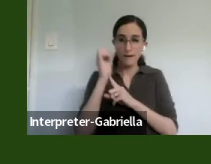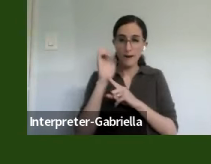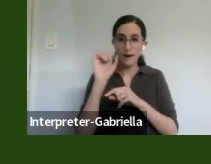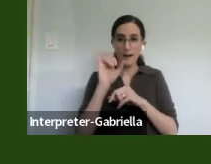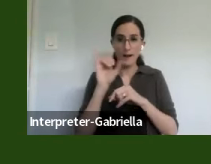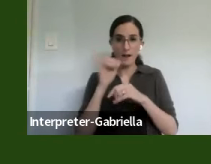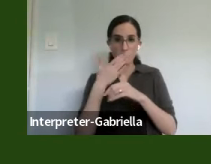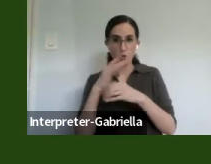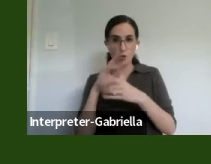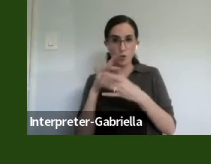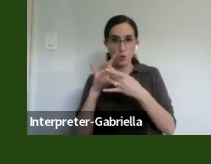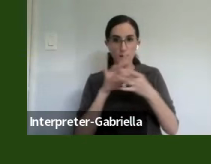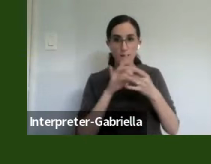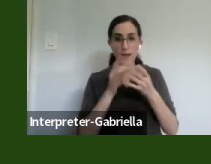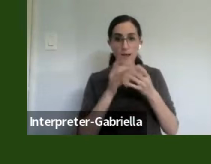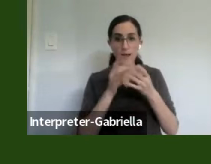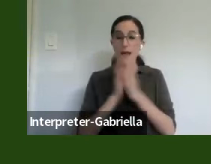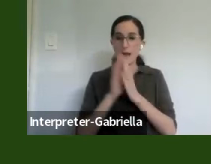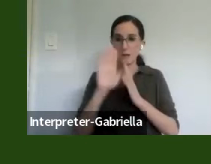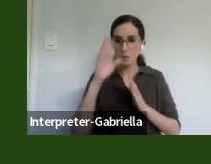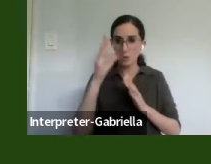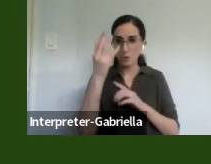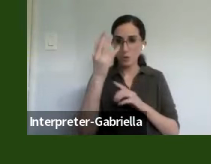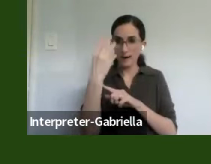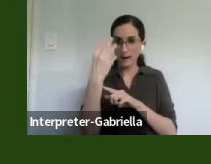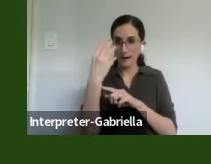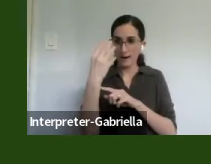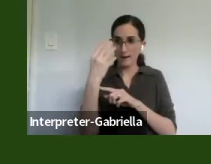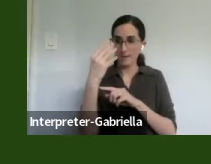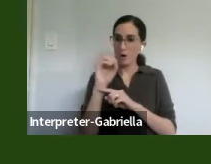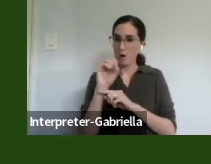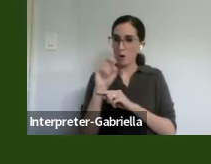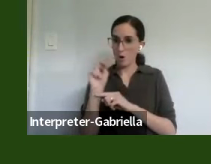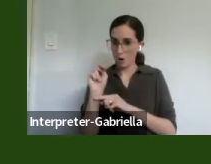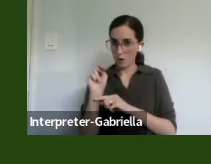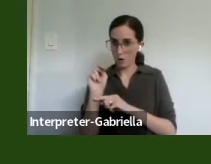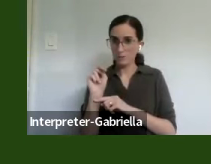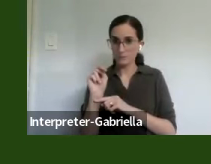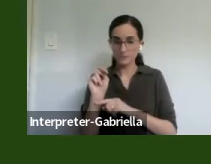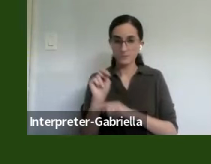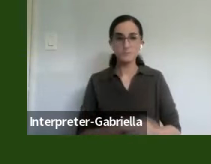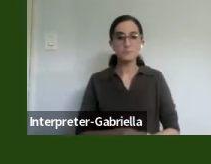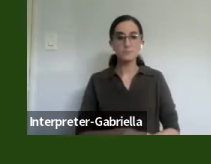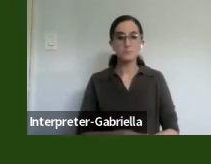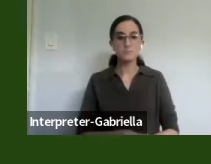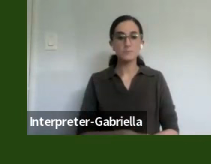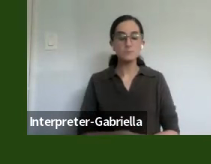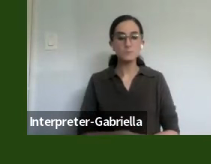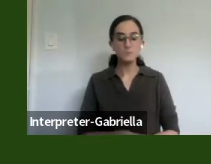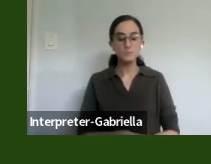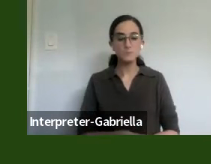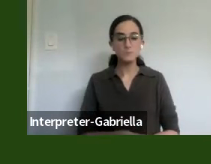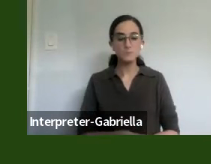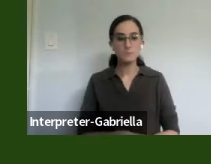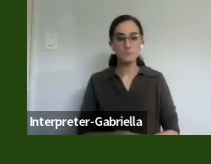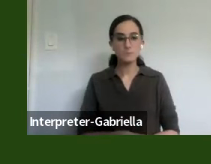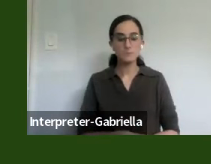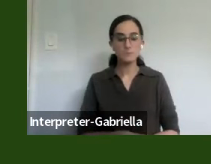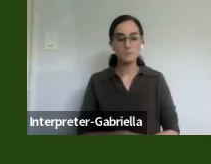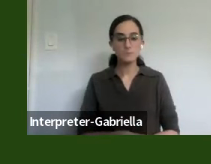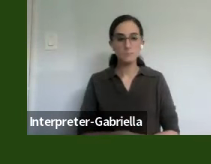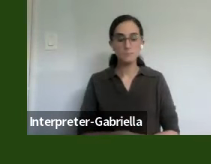have their cameras on and remain engaged throughout our time together. Para apoyar lo que es el entorno de trabajo educativo, más bien